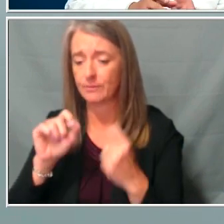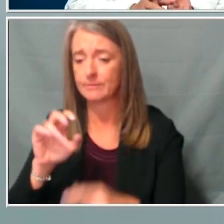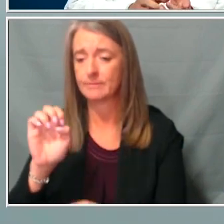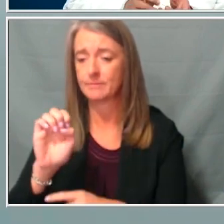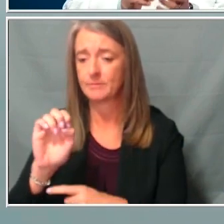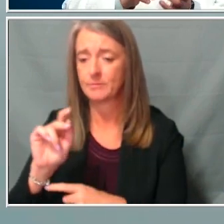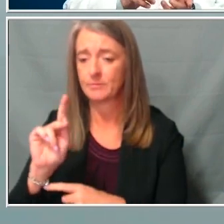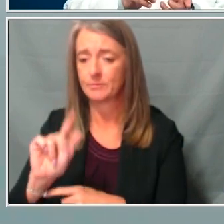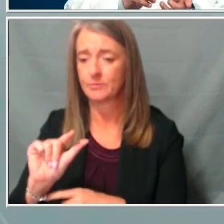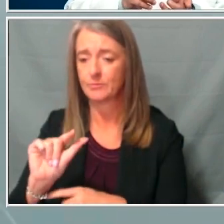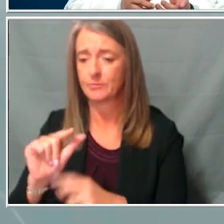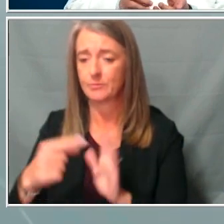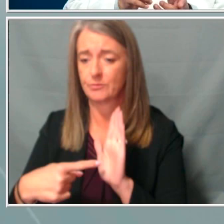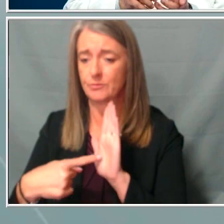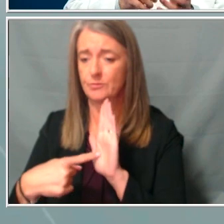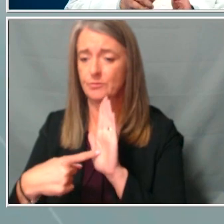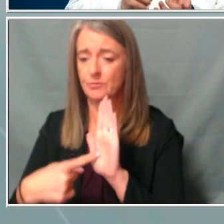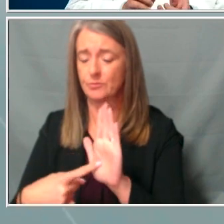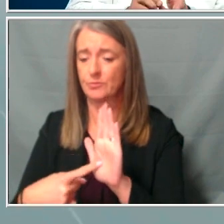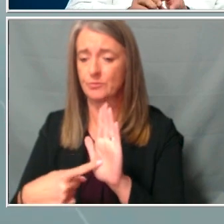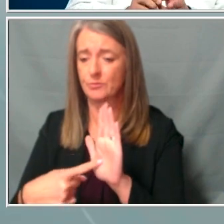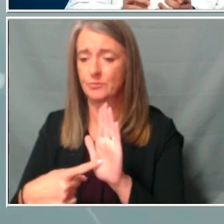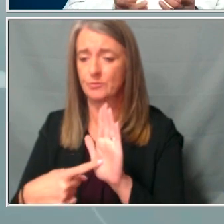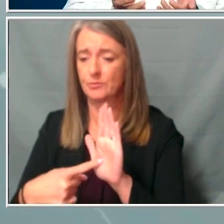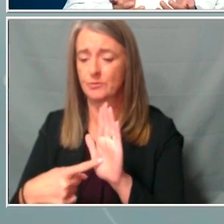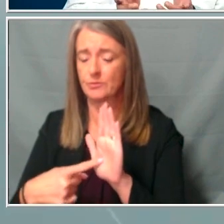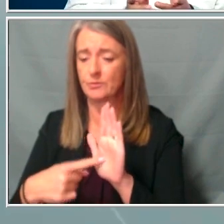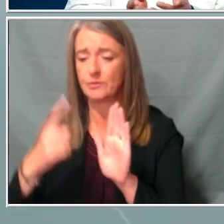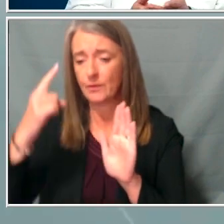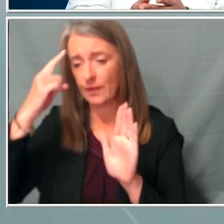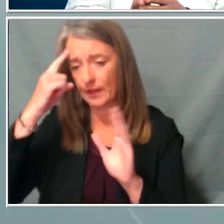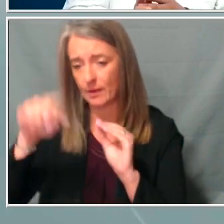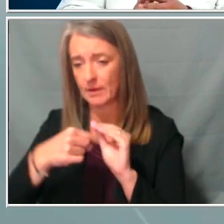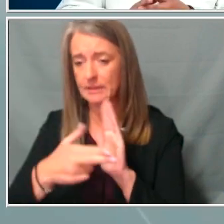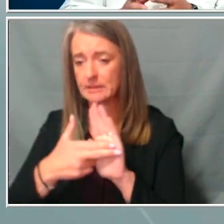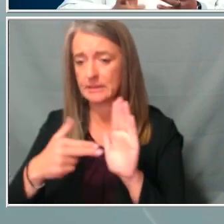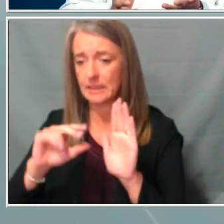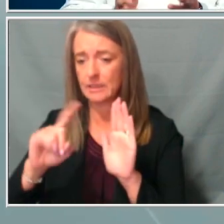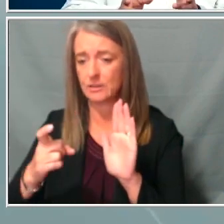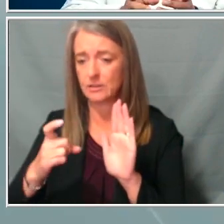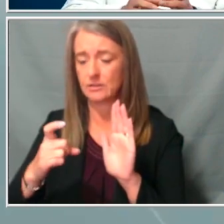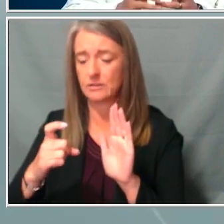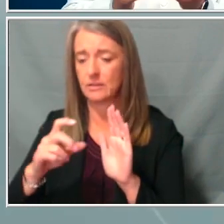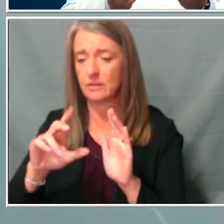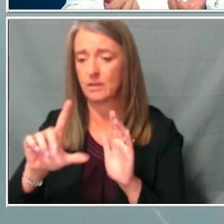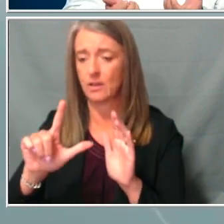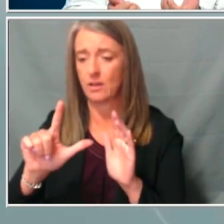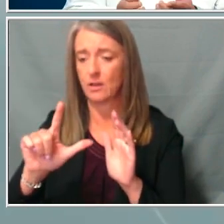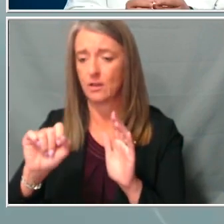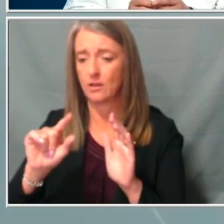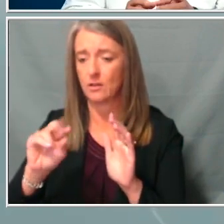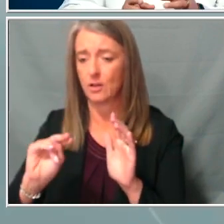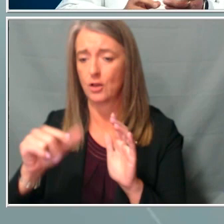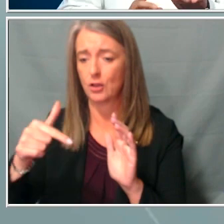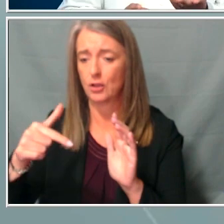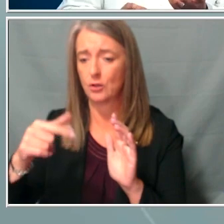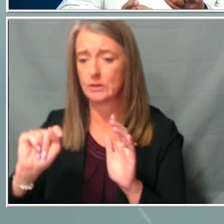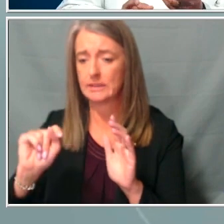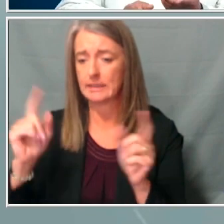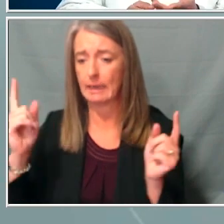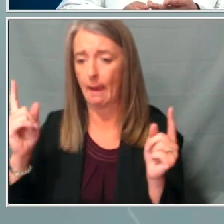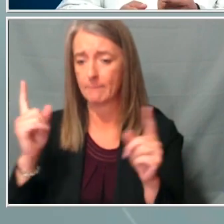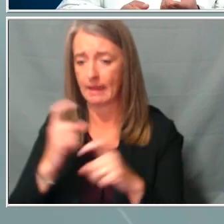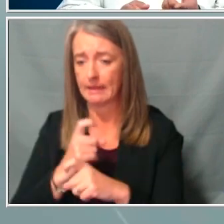point us to consider diagnosis of long QT. Long QT is complex. there's